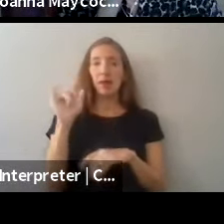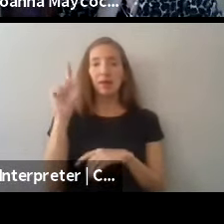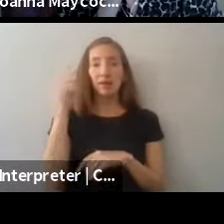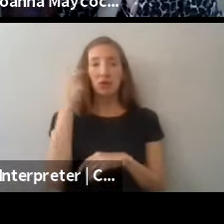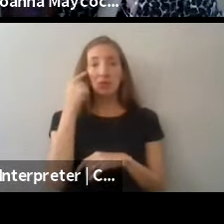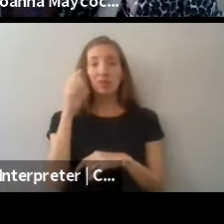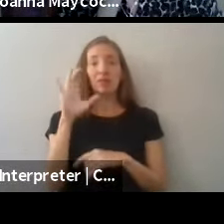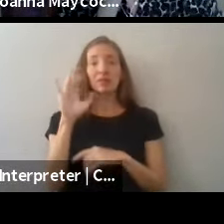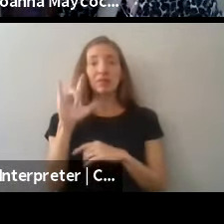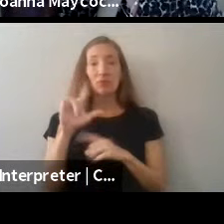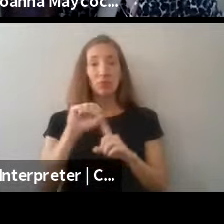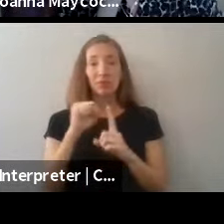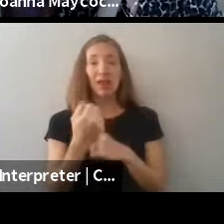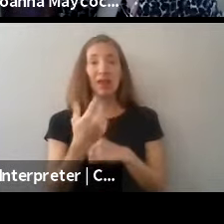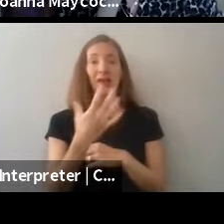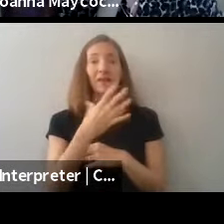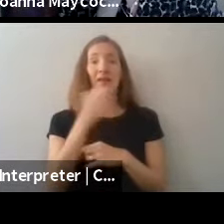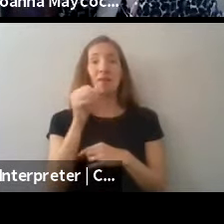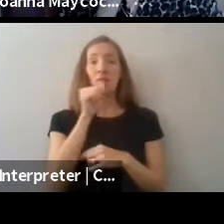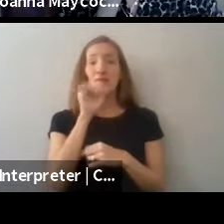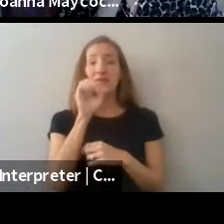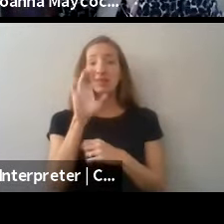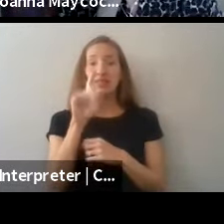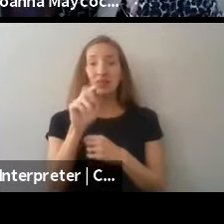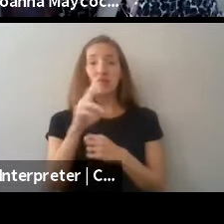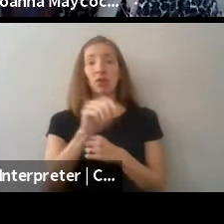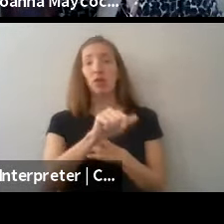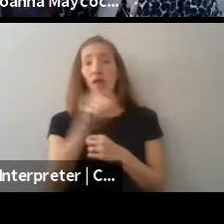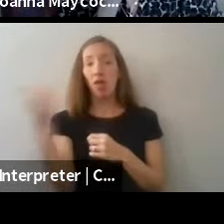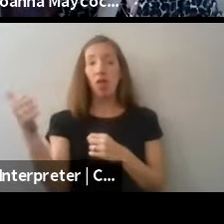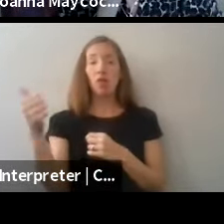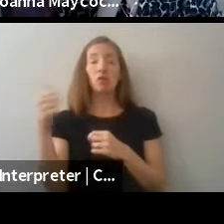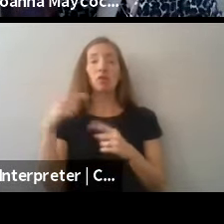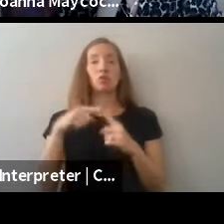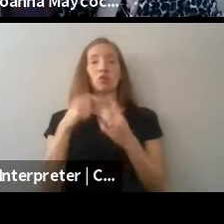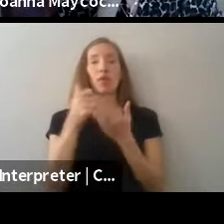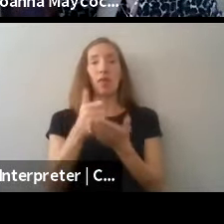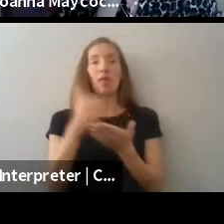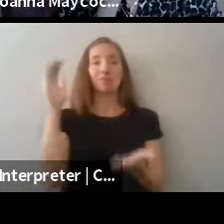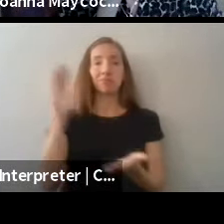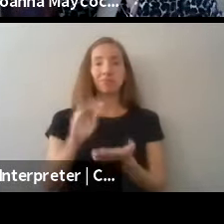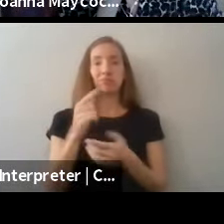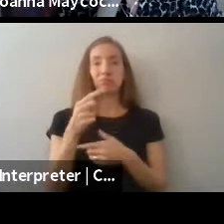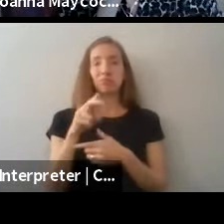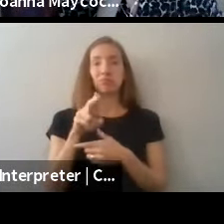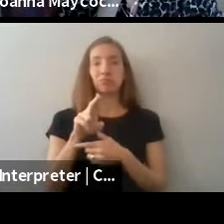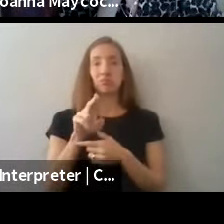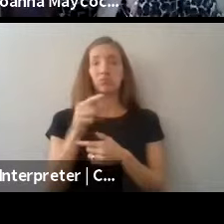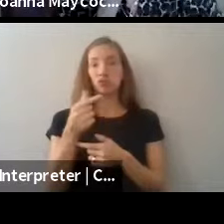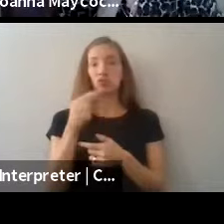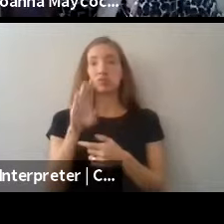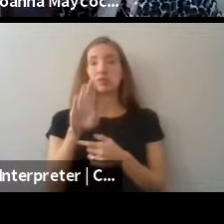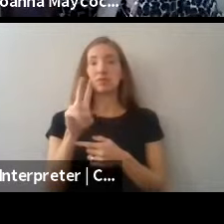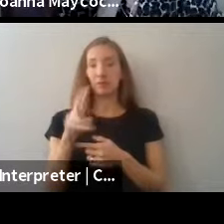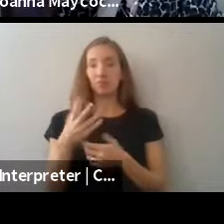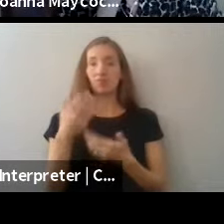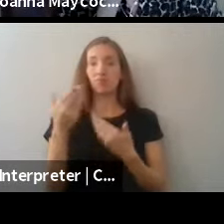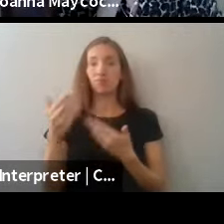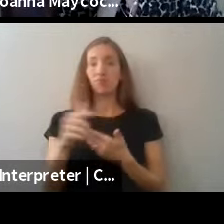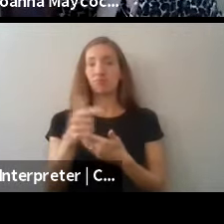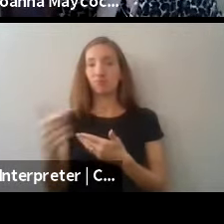up progress and good practice on addressing gender-based violence. Over to you for your